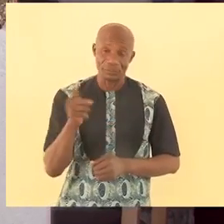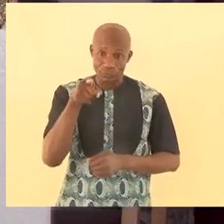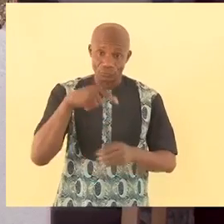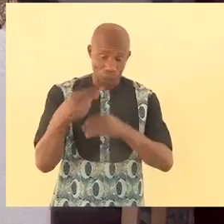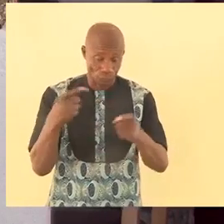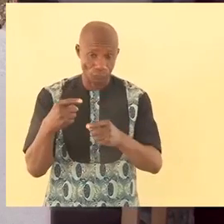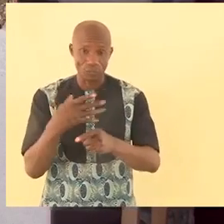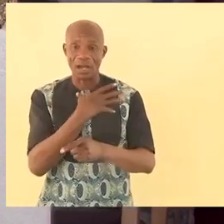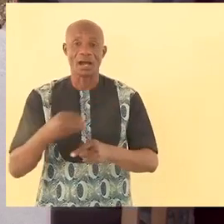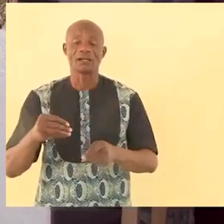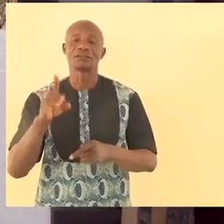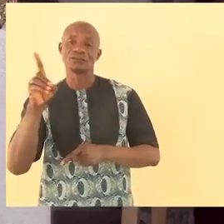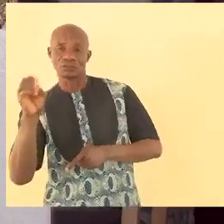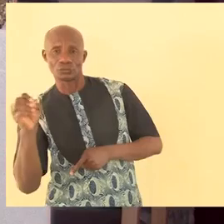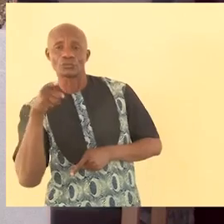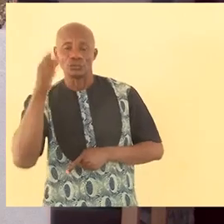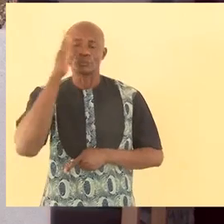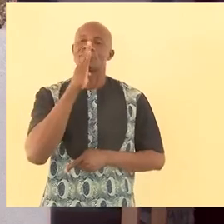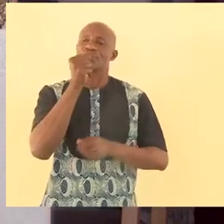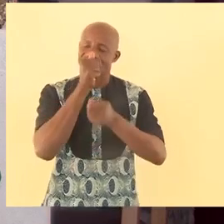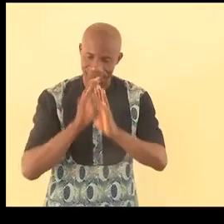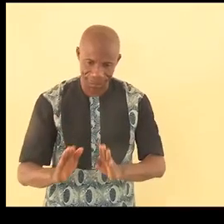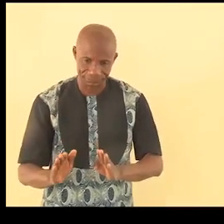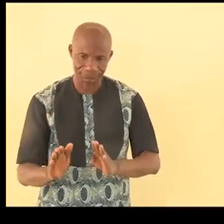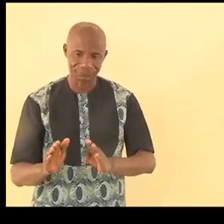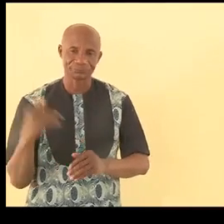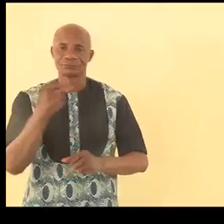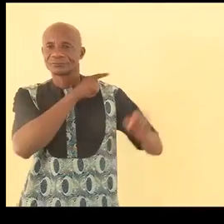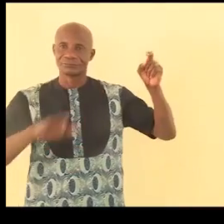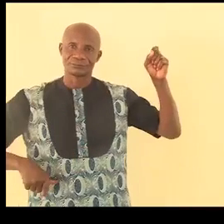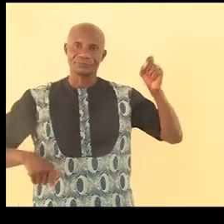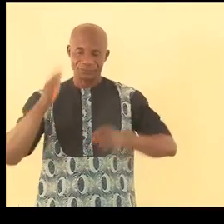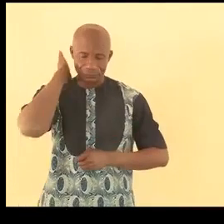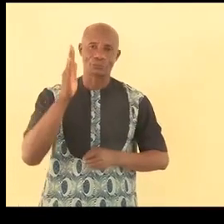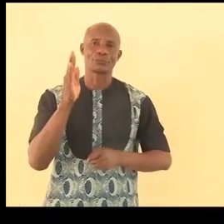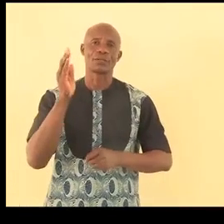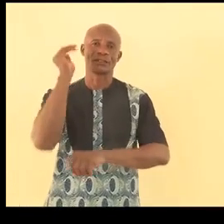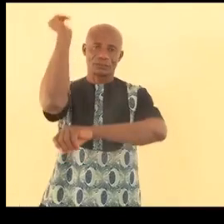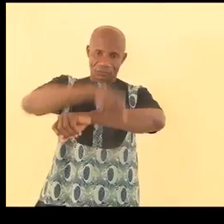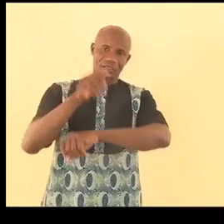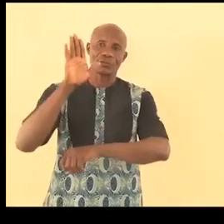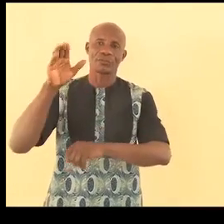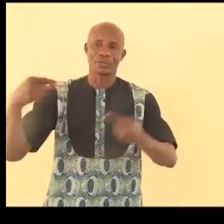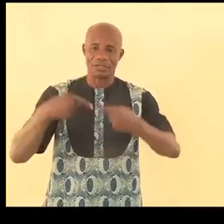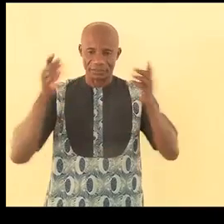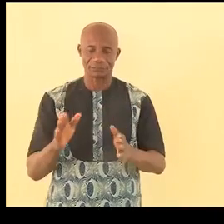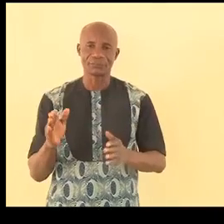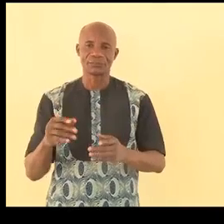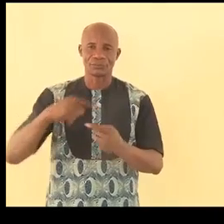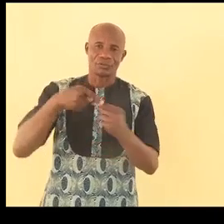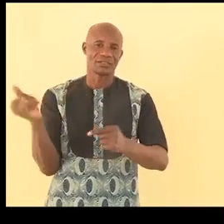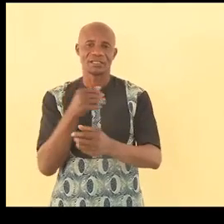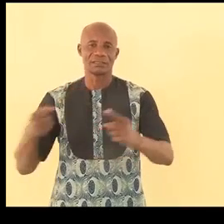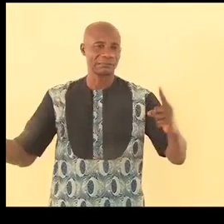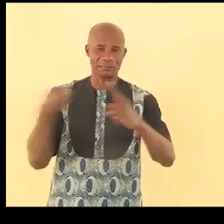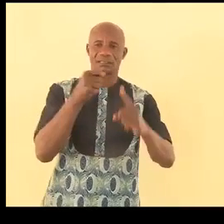Wherever you go and whatever you do, you will be blessed. The Lord will conquer your enemies when they